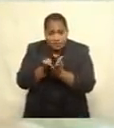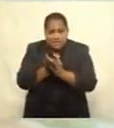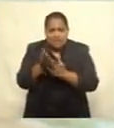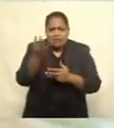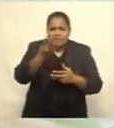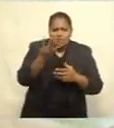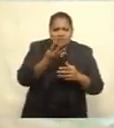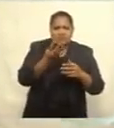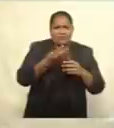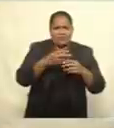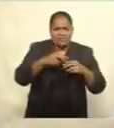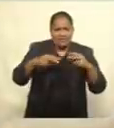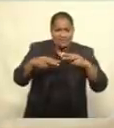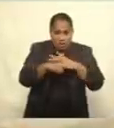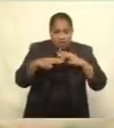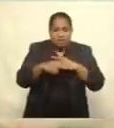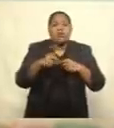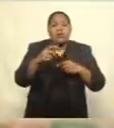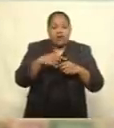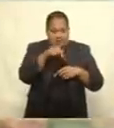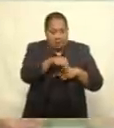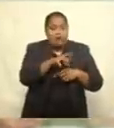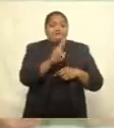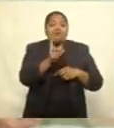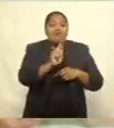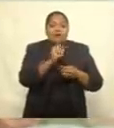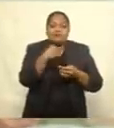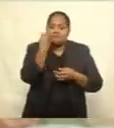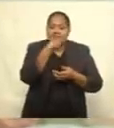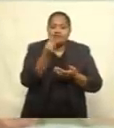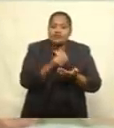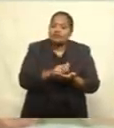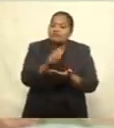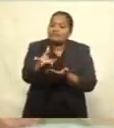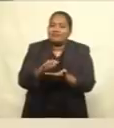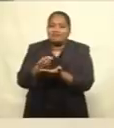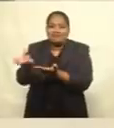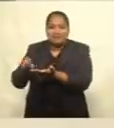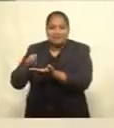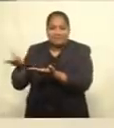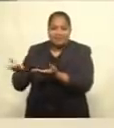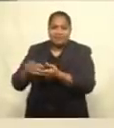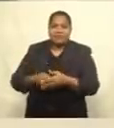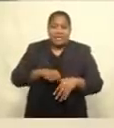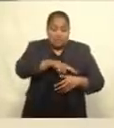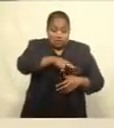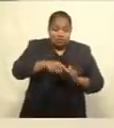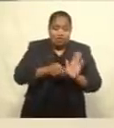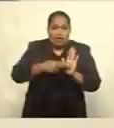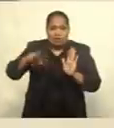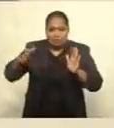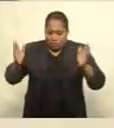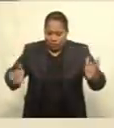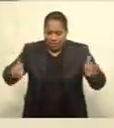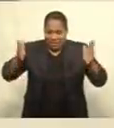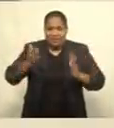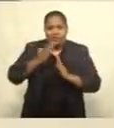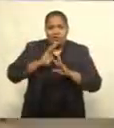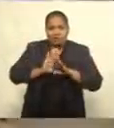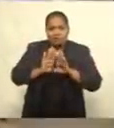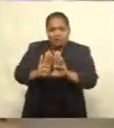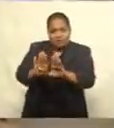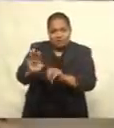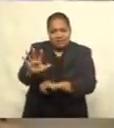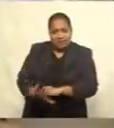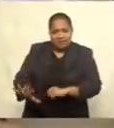to distributing food ration packs in the Suvarnasari lockdown area. The Economy Ministry says it has to carefully analyze